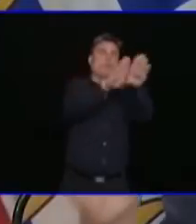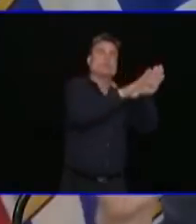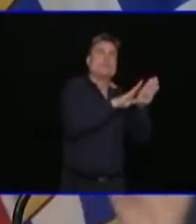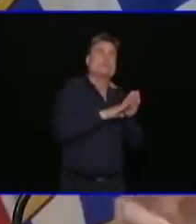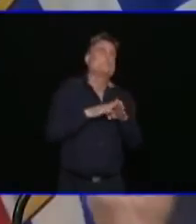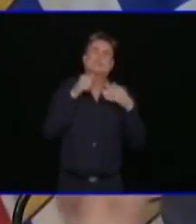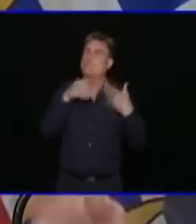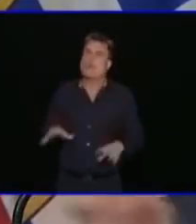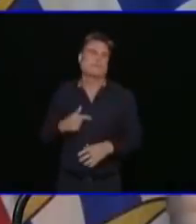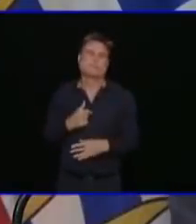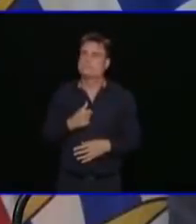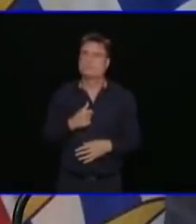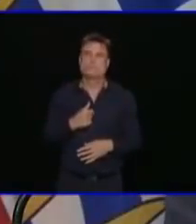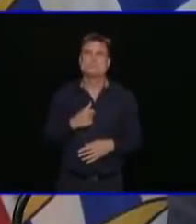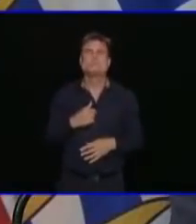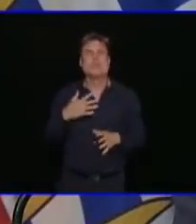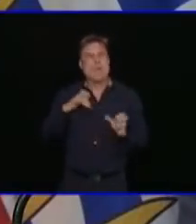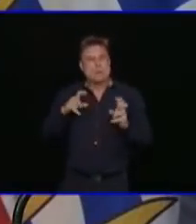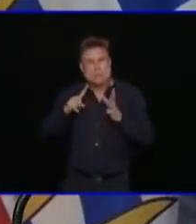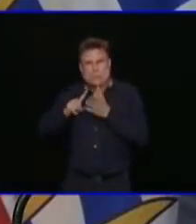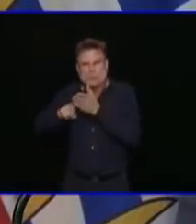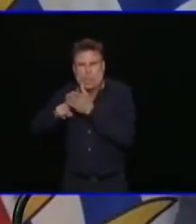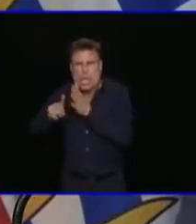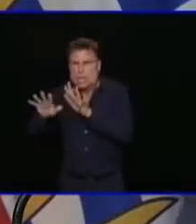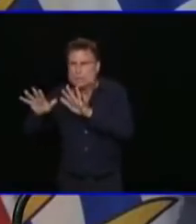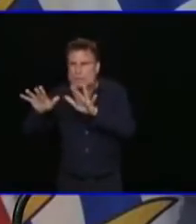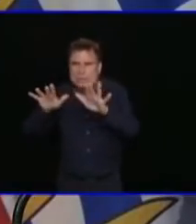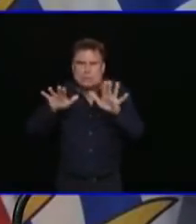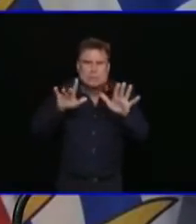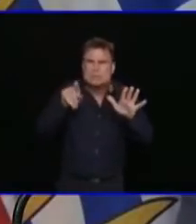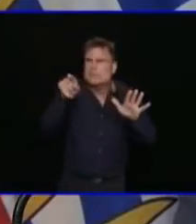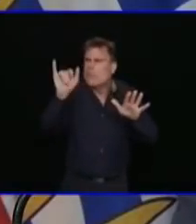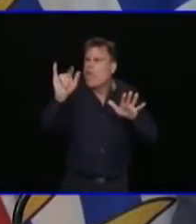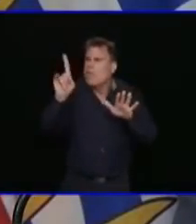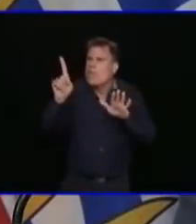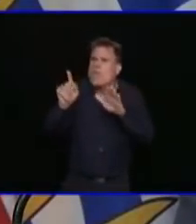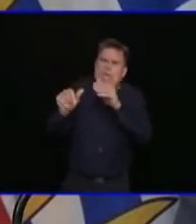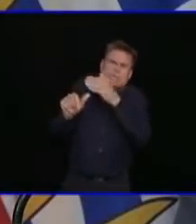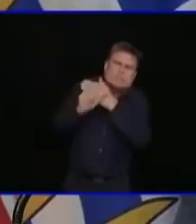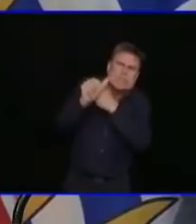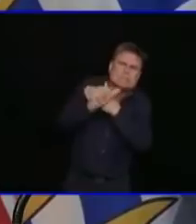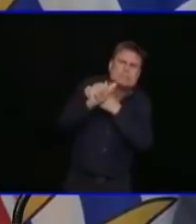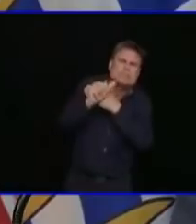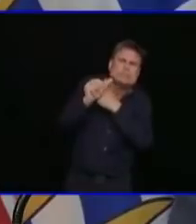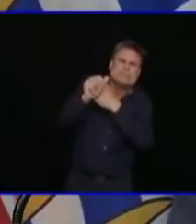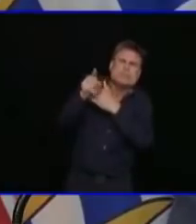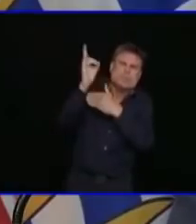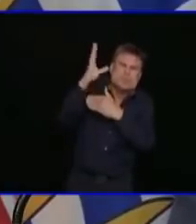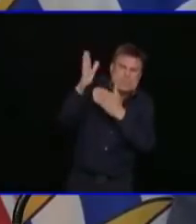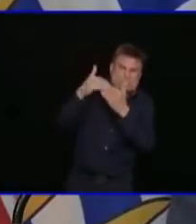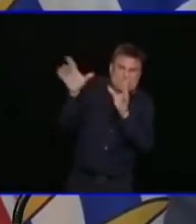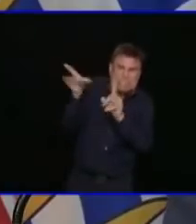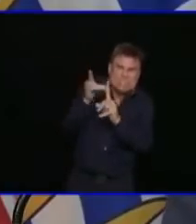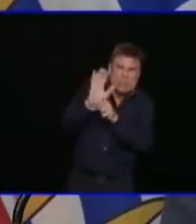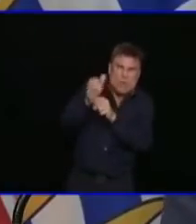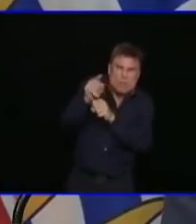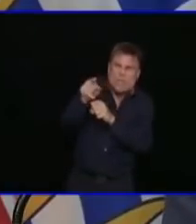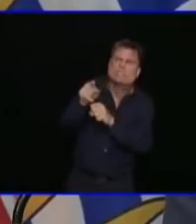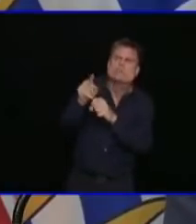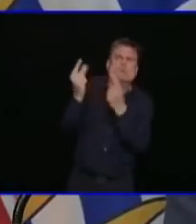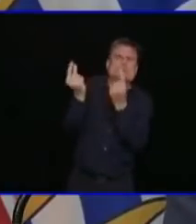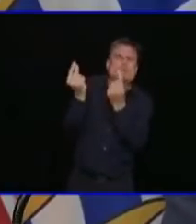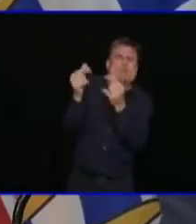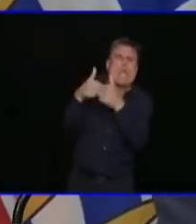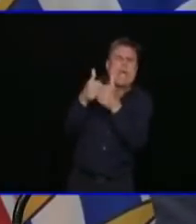we're seeing, where we're seeing transmission. And so that goes back to, enclosed spaces with poor ventilation, where we're having